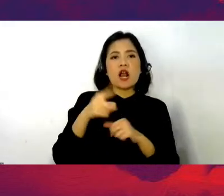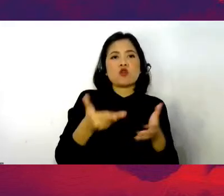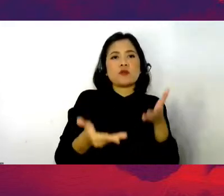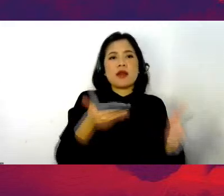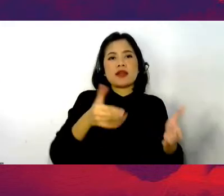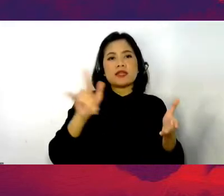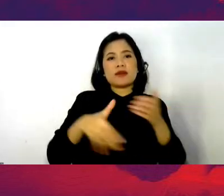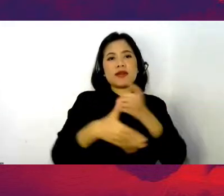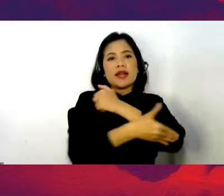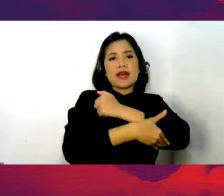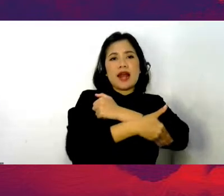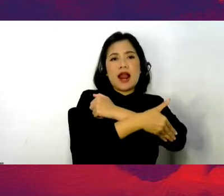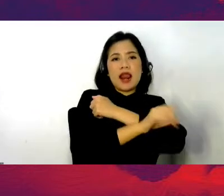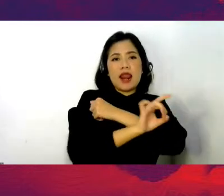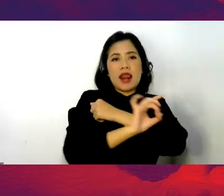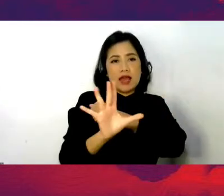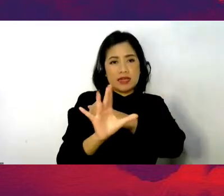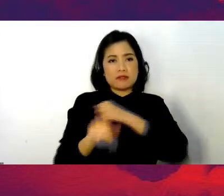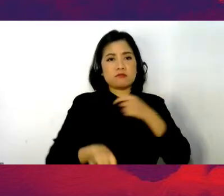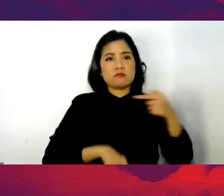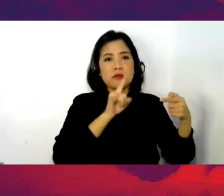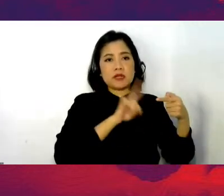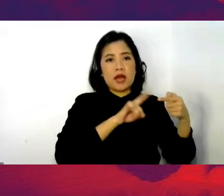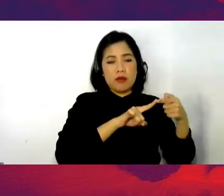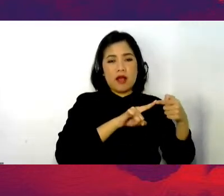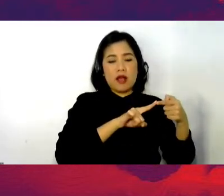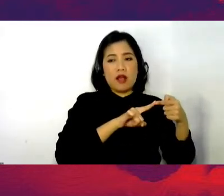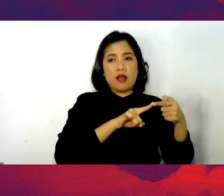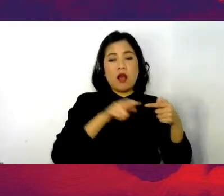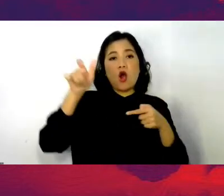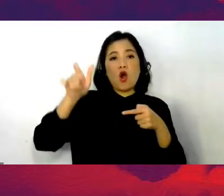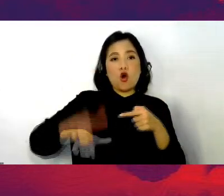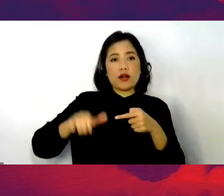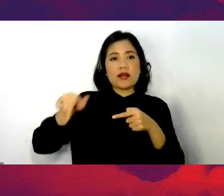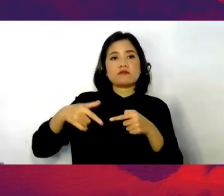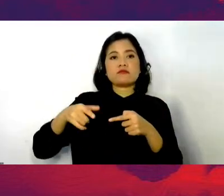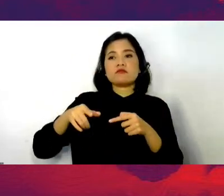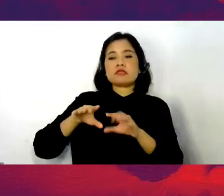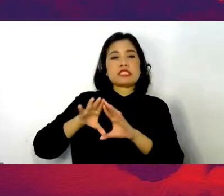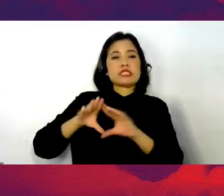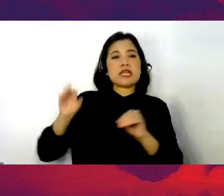clearly. First time we have an employment benefit program. In terms, and